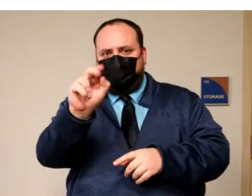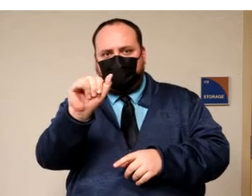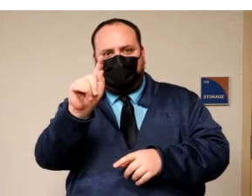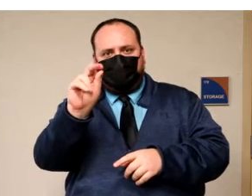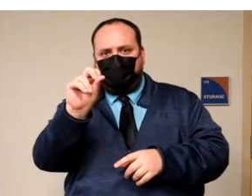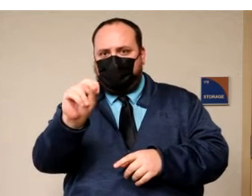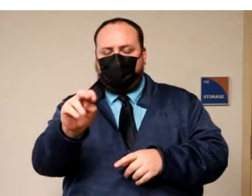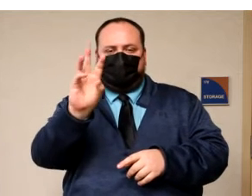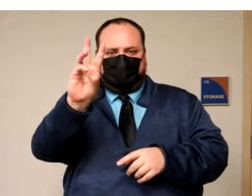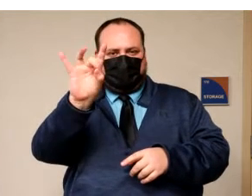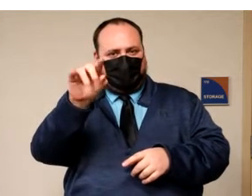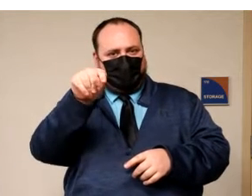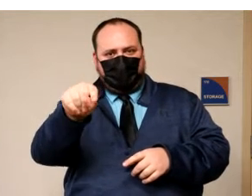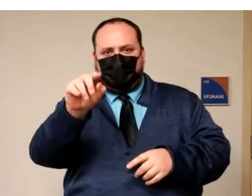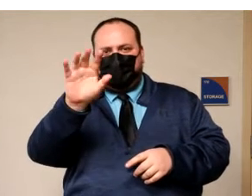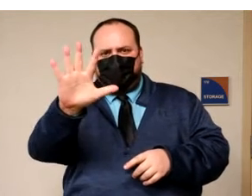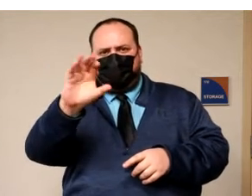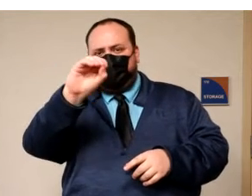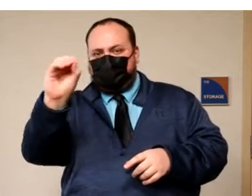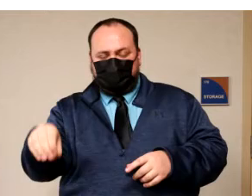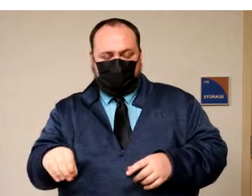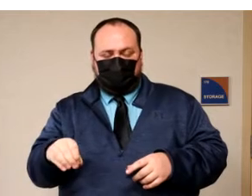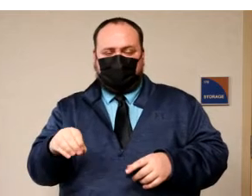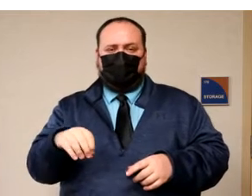50.78% Hispanic CVAP,